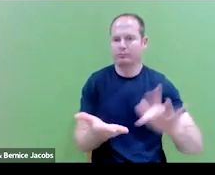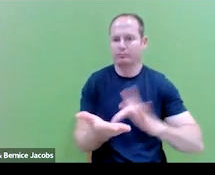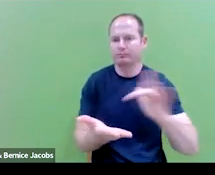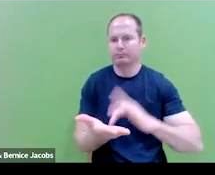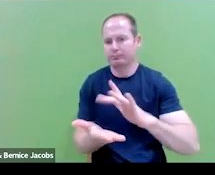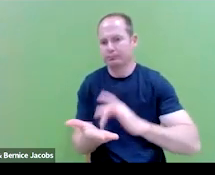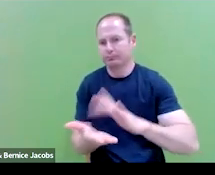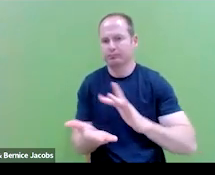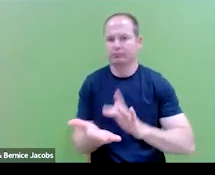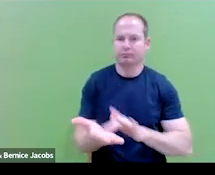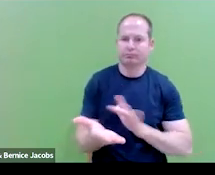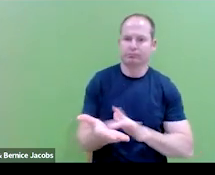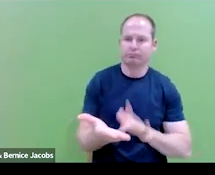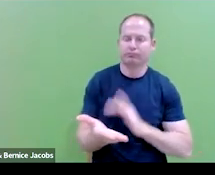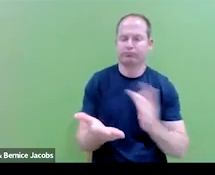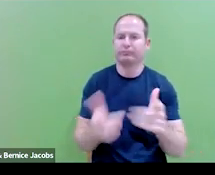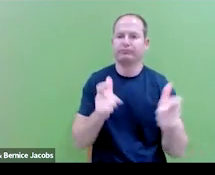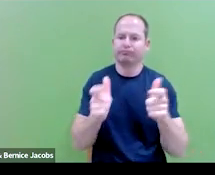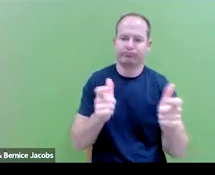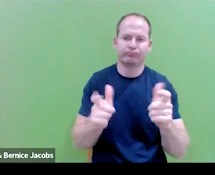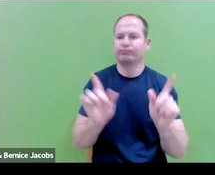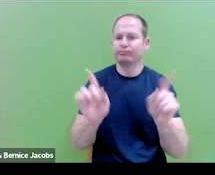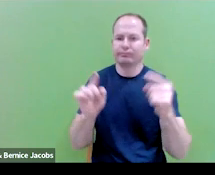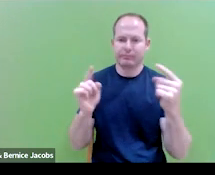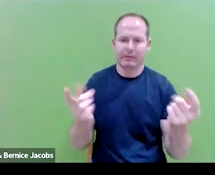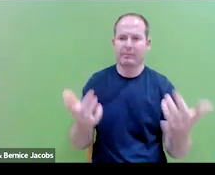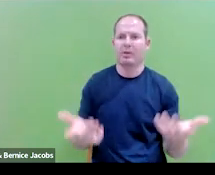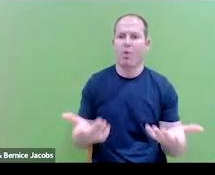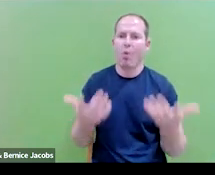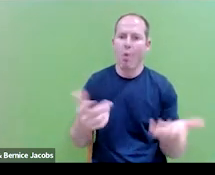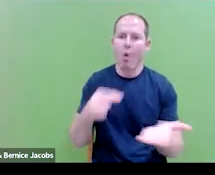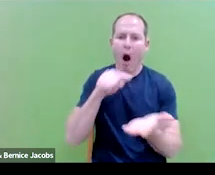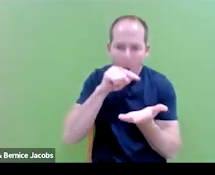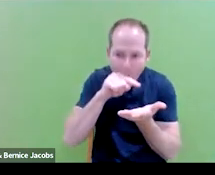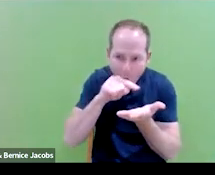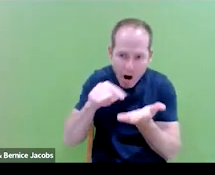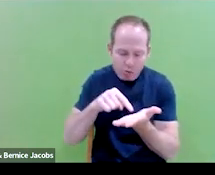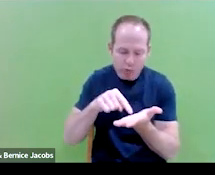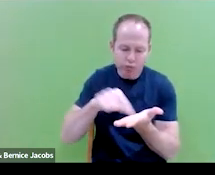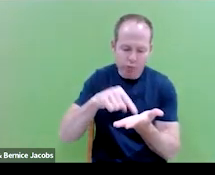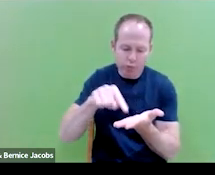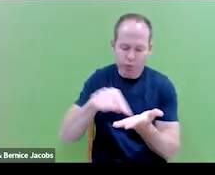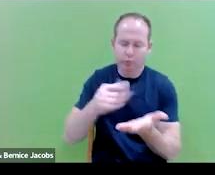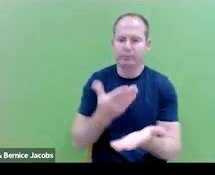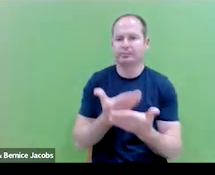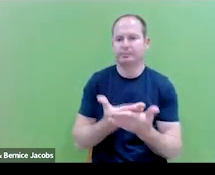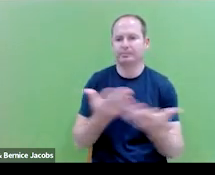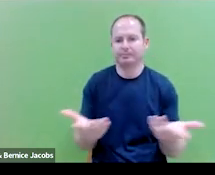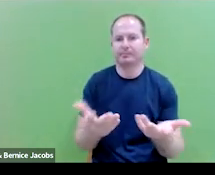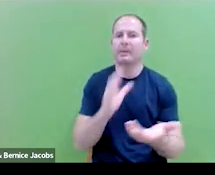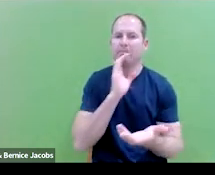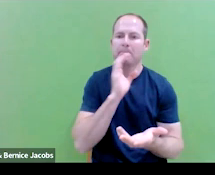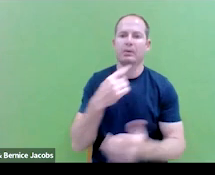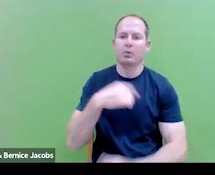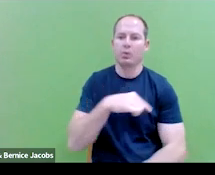I'm using a control in my mouth or whether I'm using control with my eyes. So various functions will allow me to